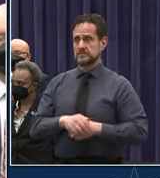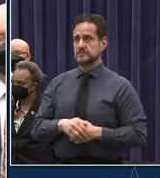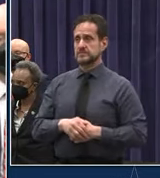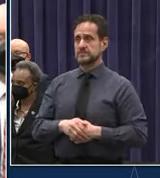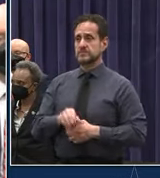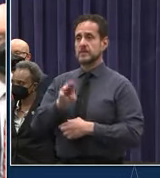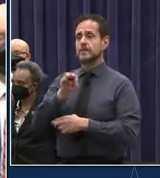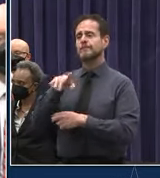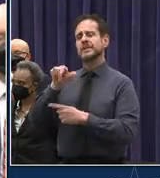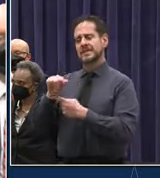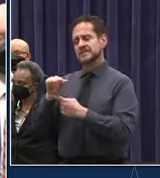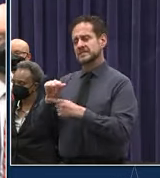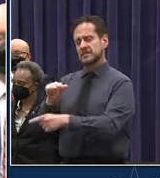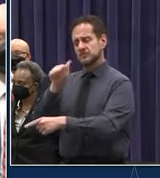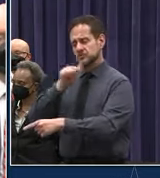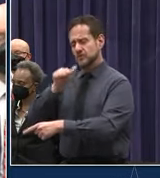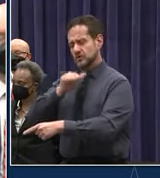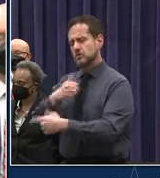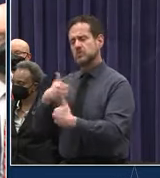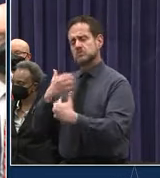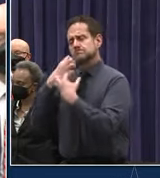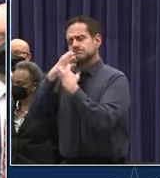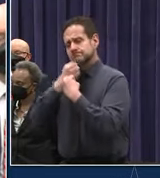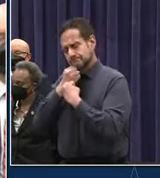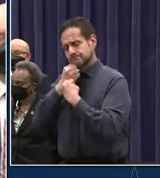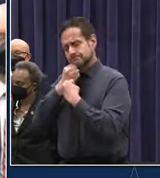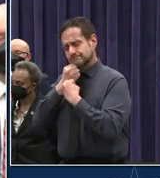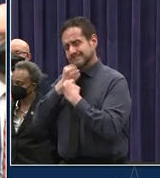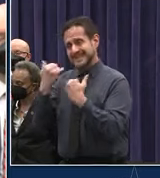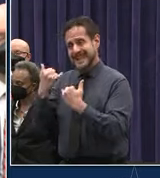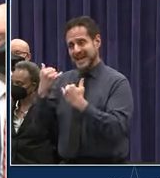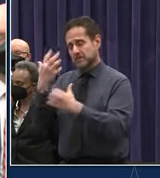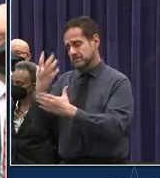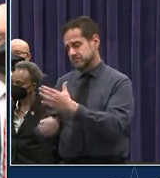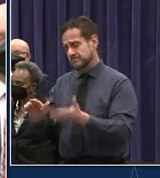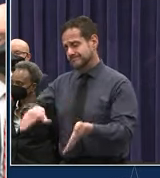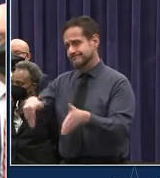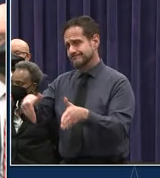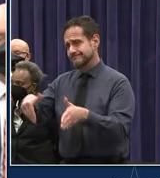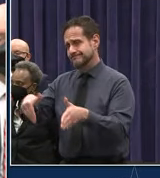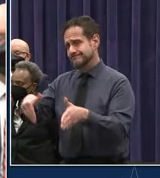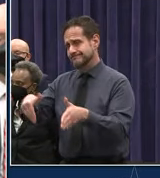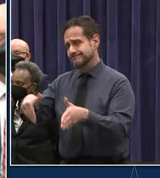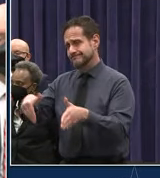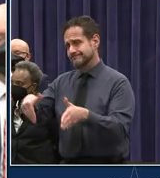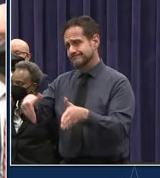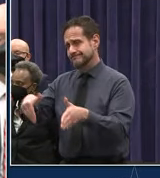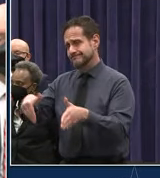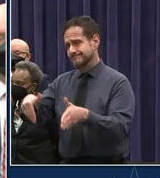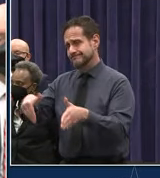Melissa was a precious little girl, and it is unacceptable that she is the